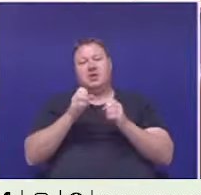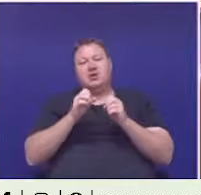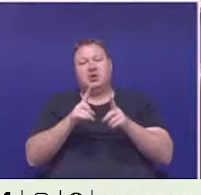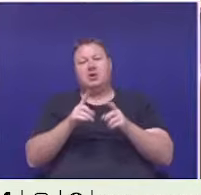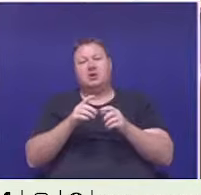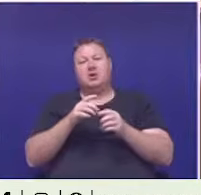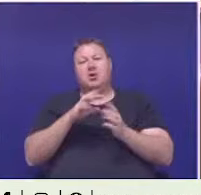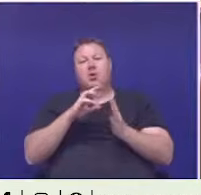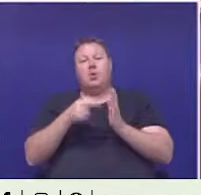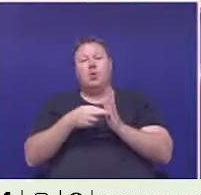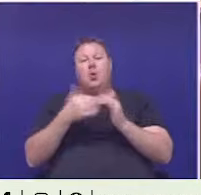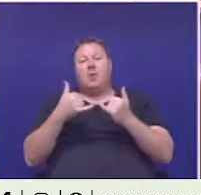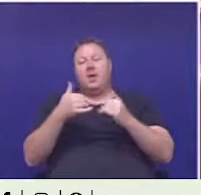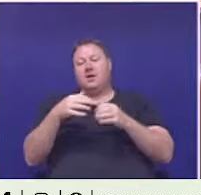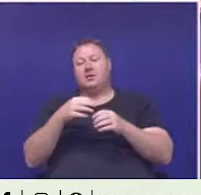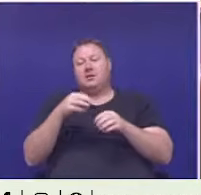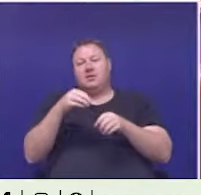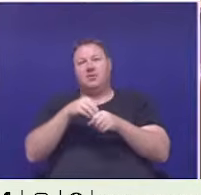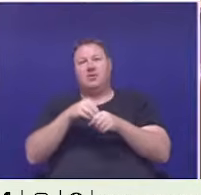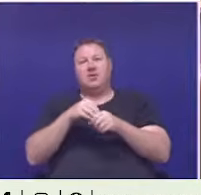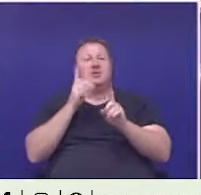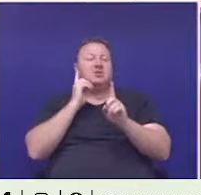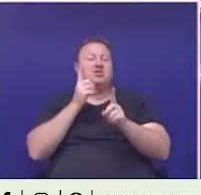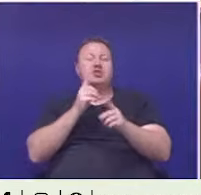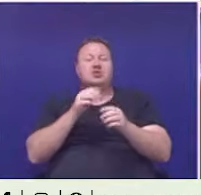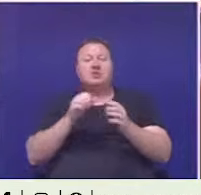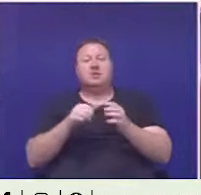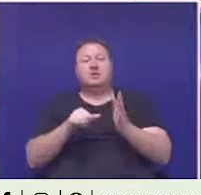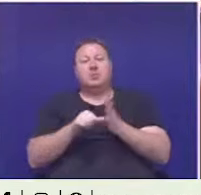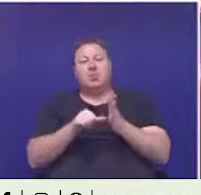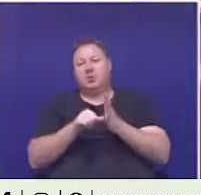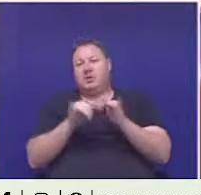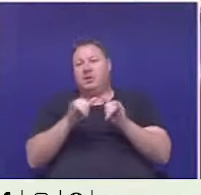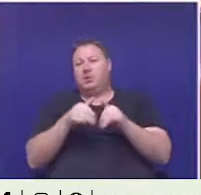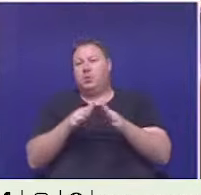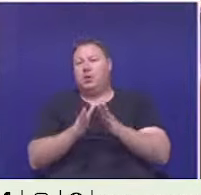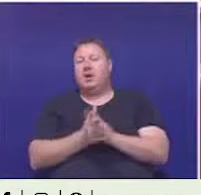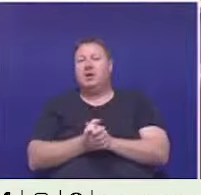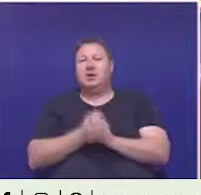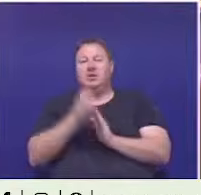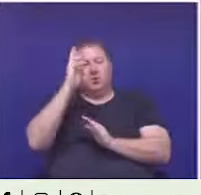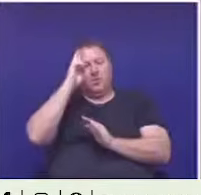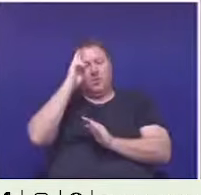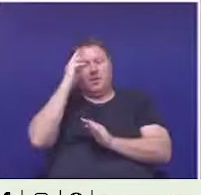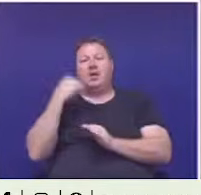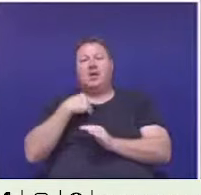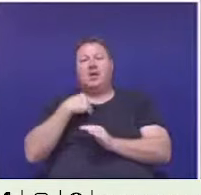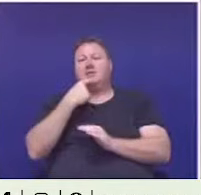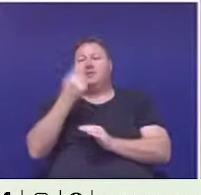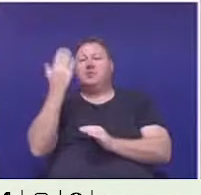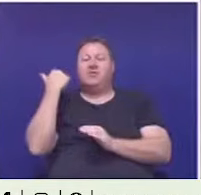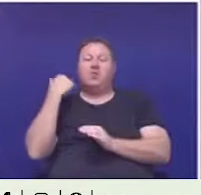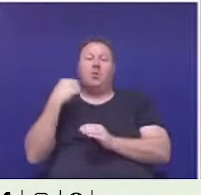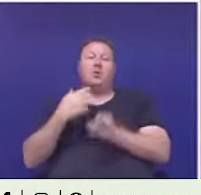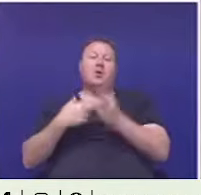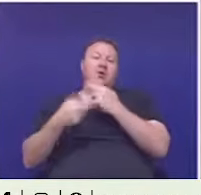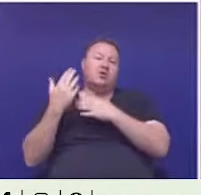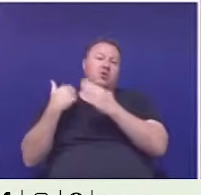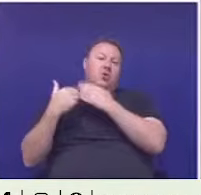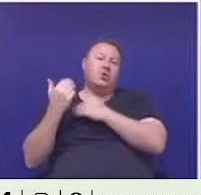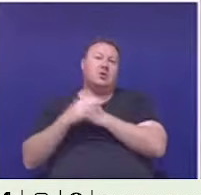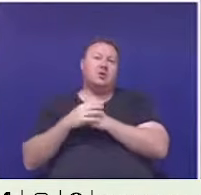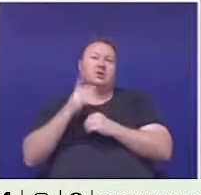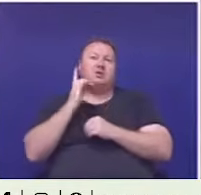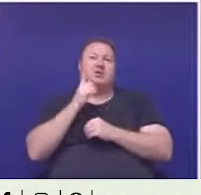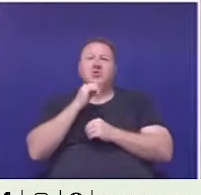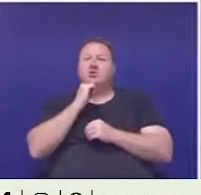role players. And teachers are critical to that. If you remember what I said a little bit earlier, that historically teachers who weren't very good at